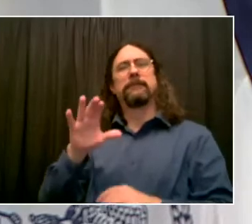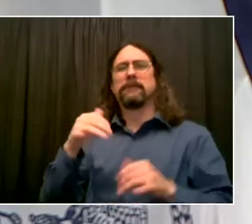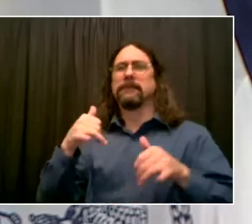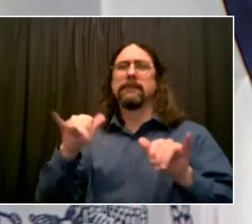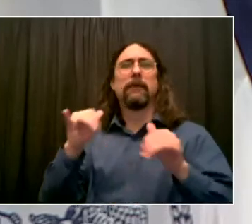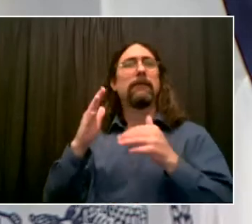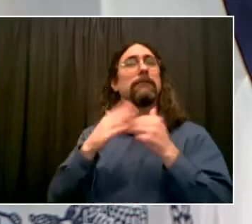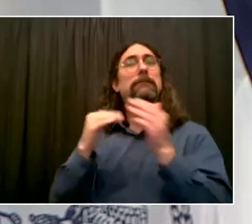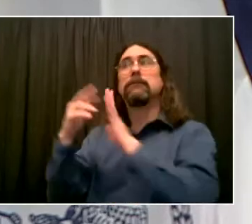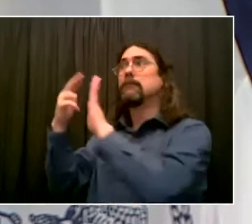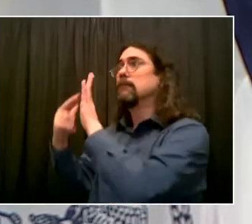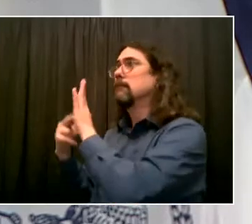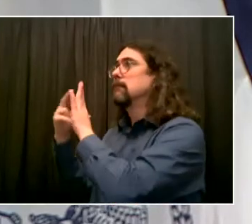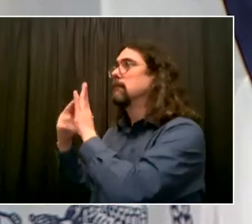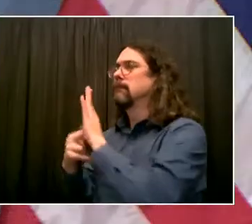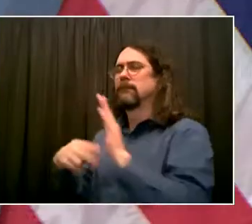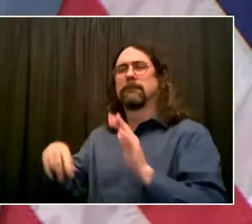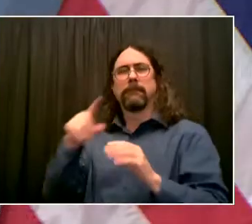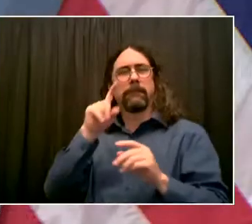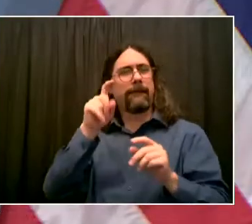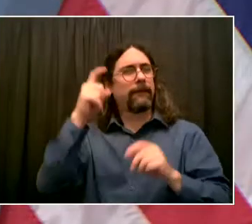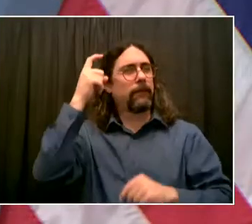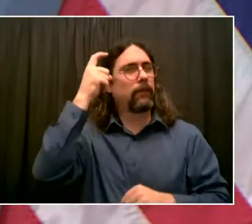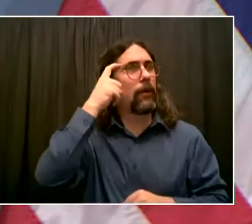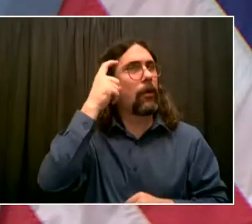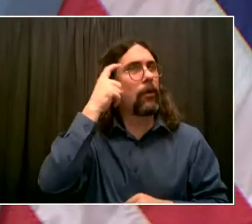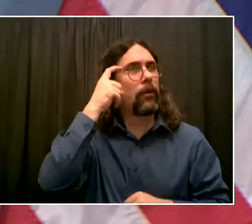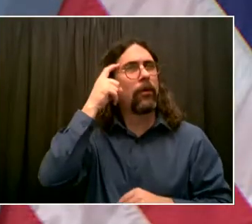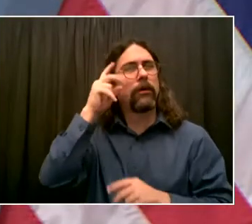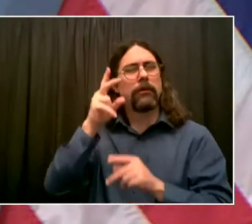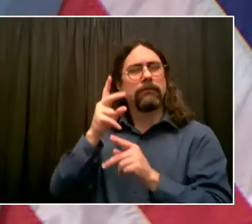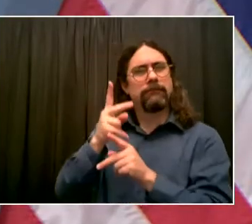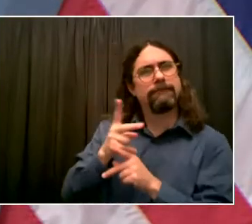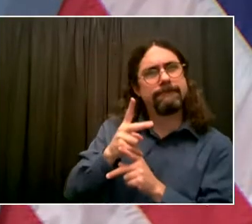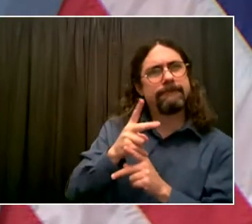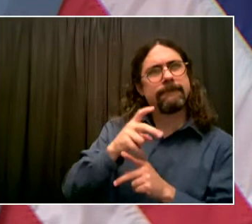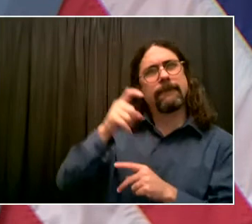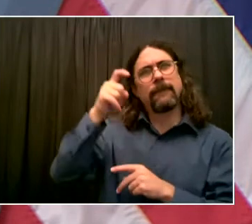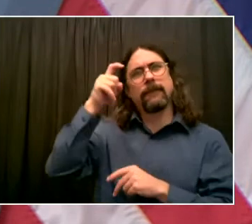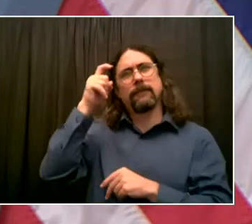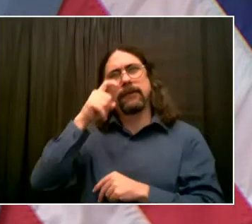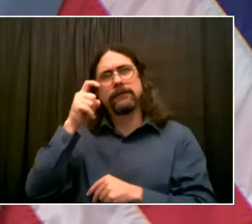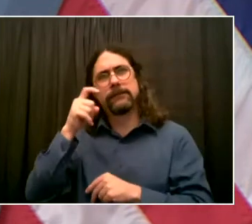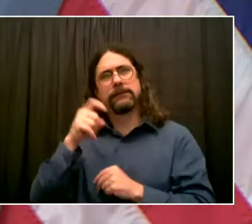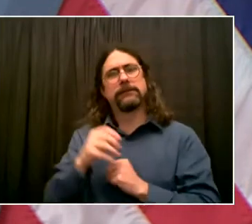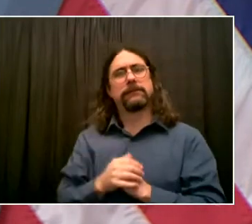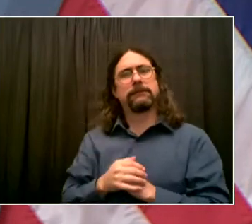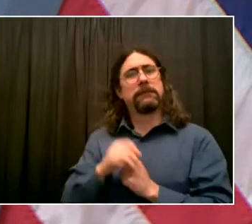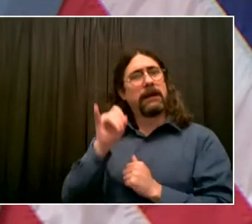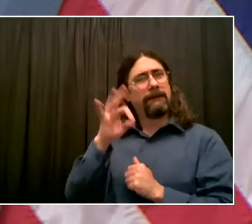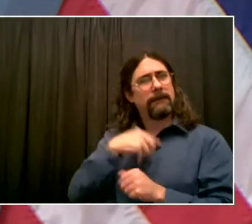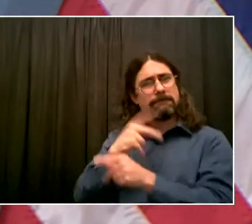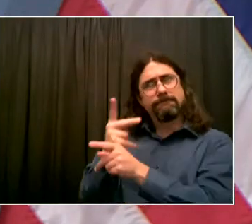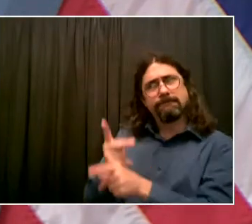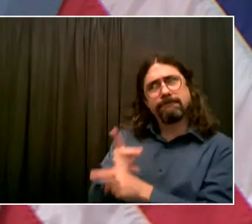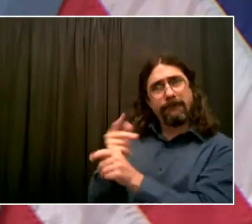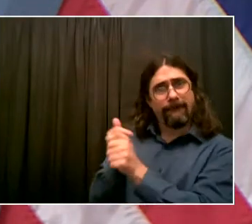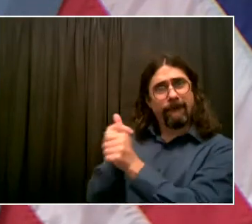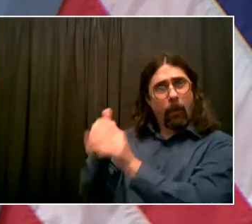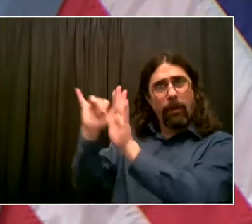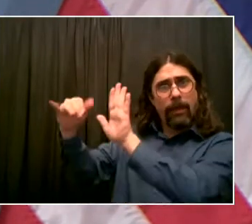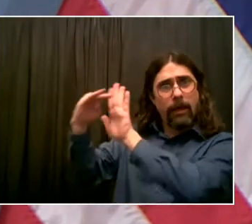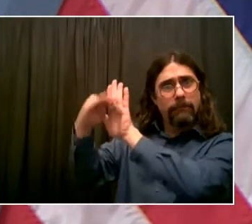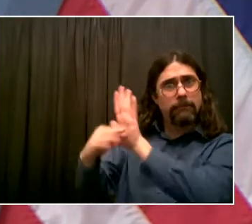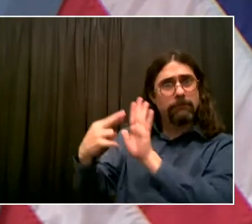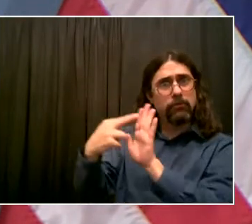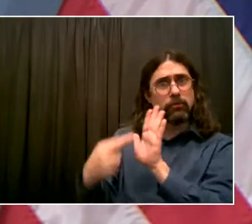this guidance. Go ahead, Dr. Choksi. Thank you, Mr. Mayor, and I agree with you. The starting point is we should recognize that these